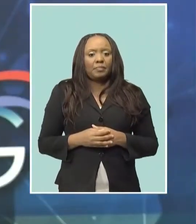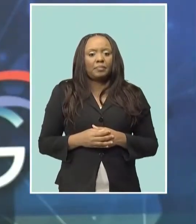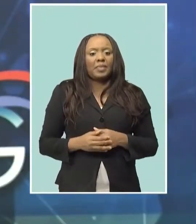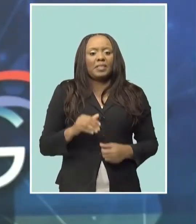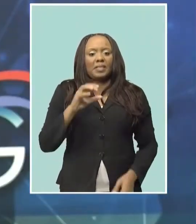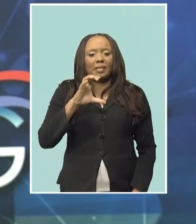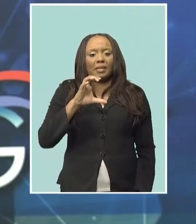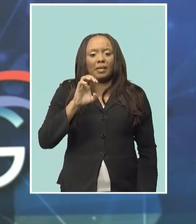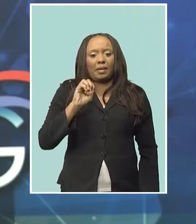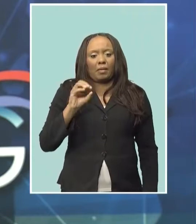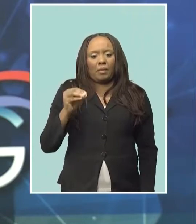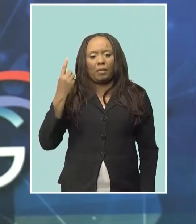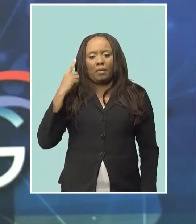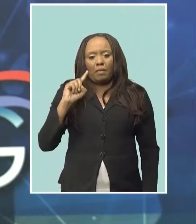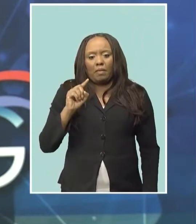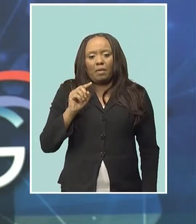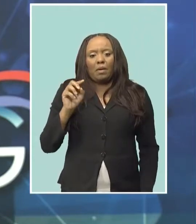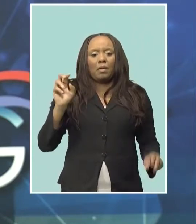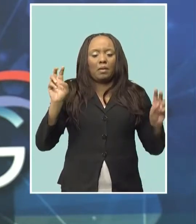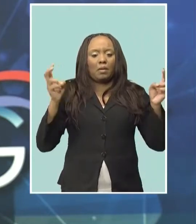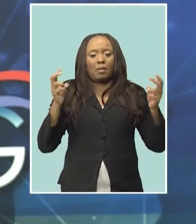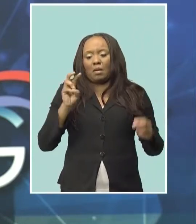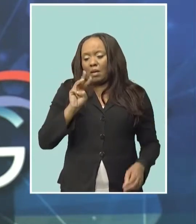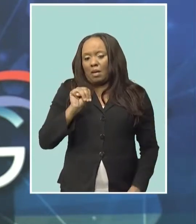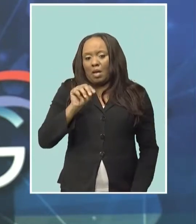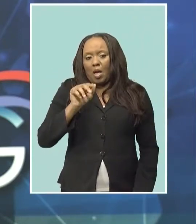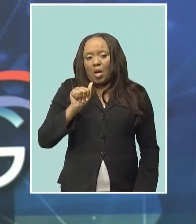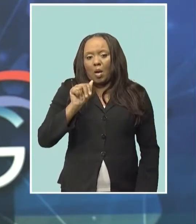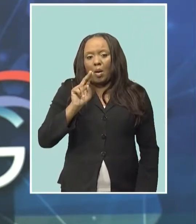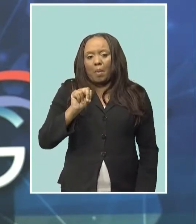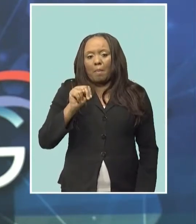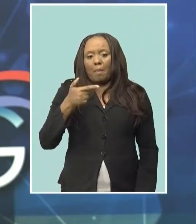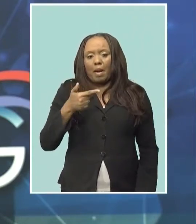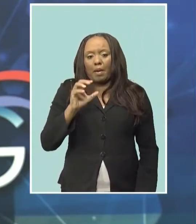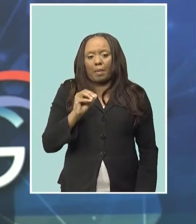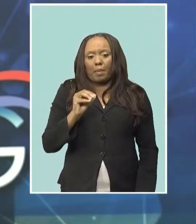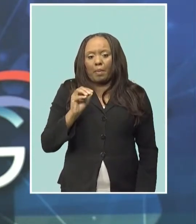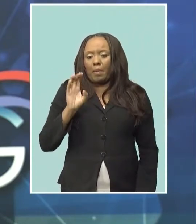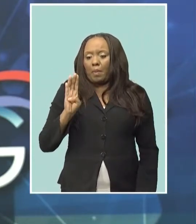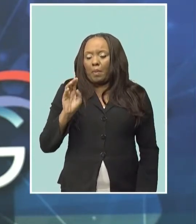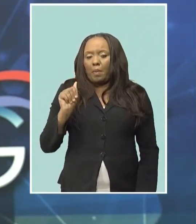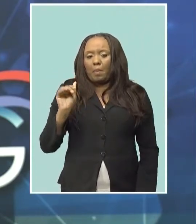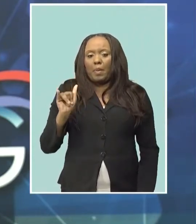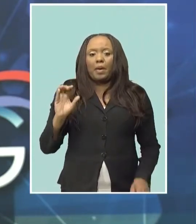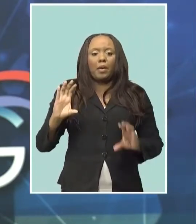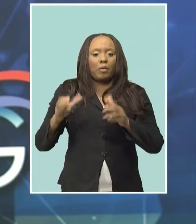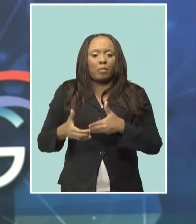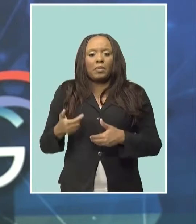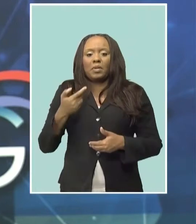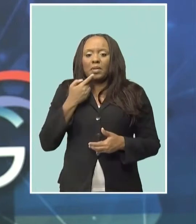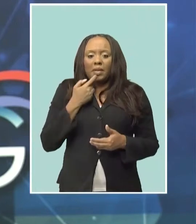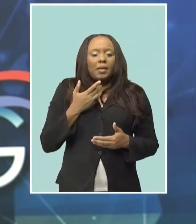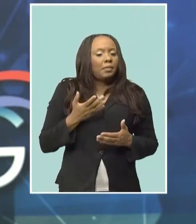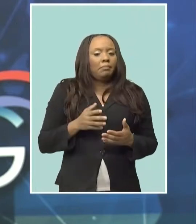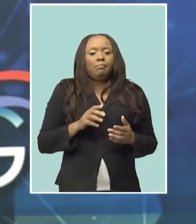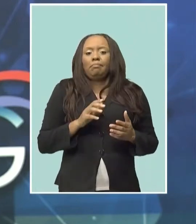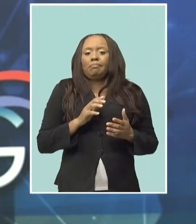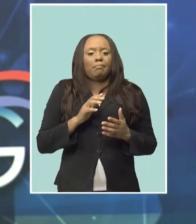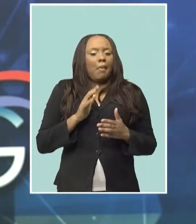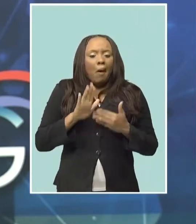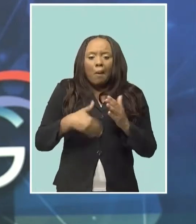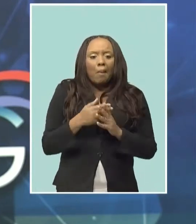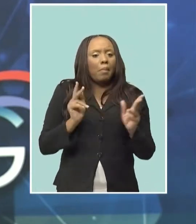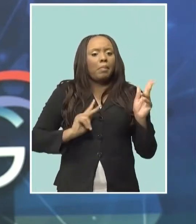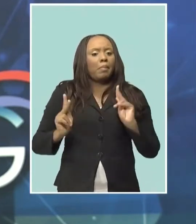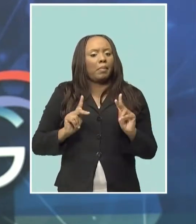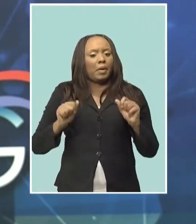Chief Executive Officer of the Mango Bay Group, Shirlene Mathlin-Tulloch, says there is a role for all segments of society in the